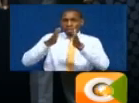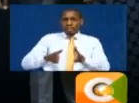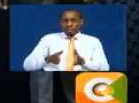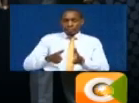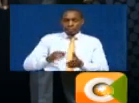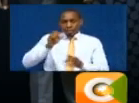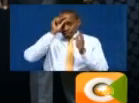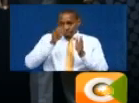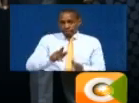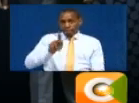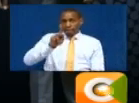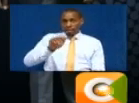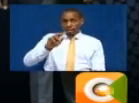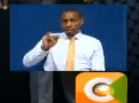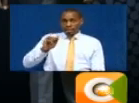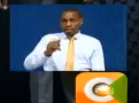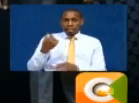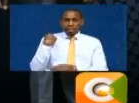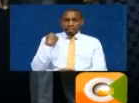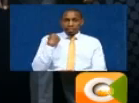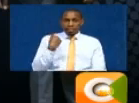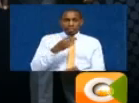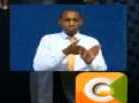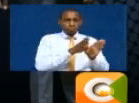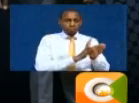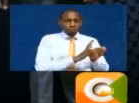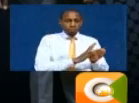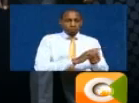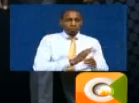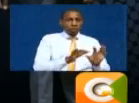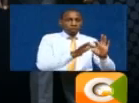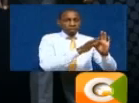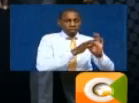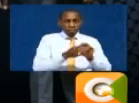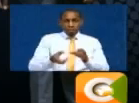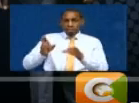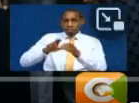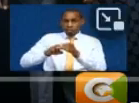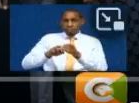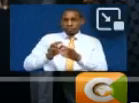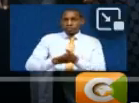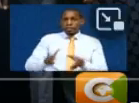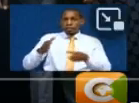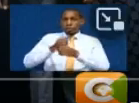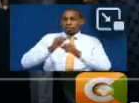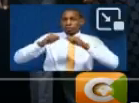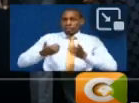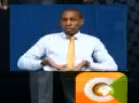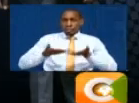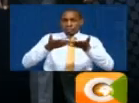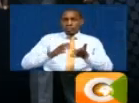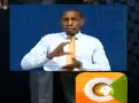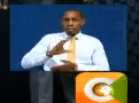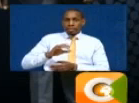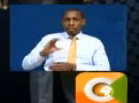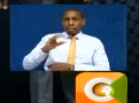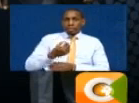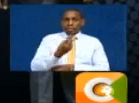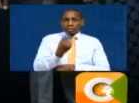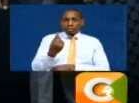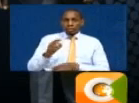Governor Amazon Kiingi, who defected to the Kenya Kwanza Alliance over the weekend. The coalition agreement provides for a cabinet of